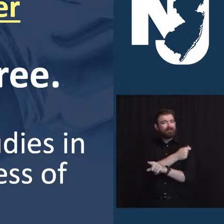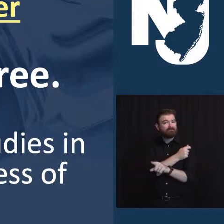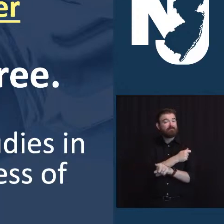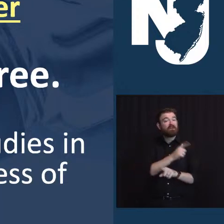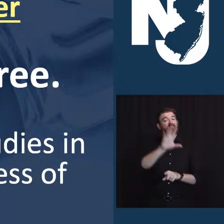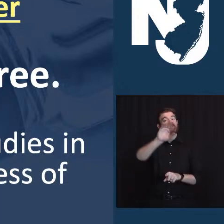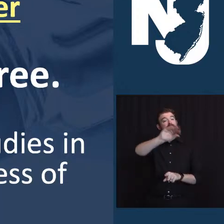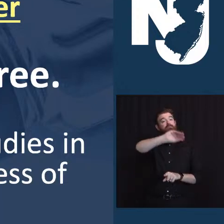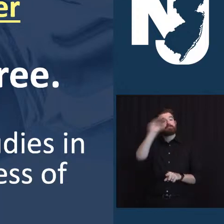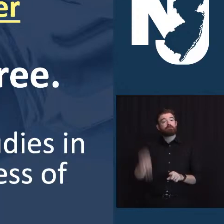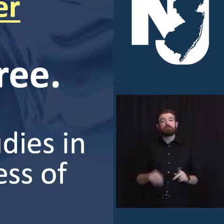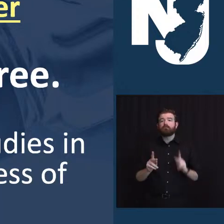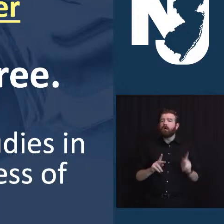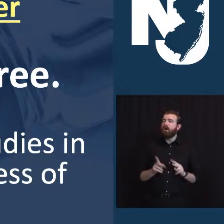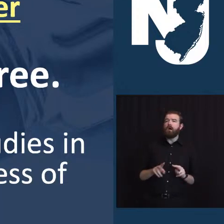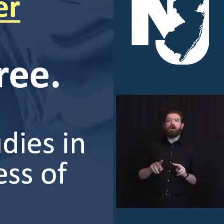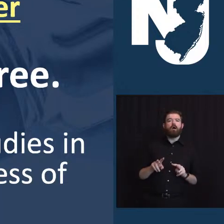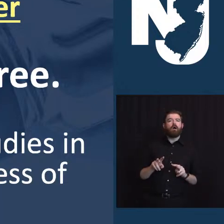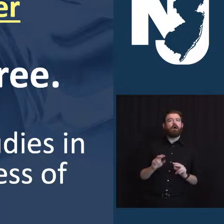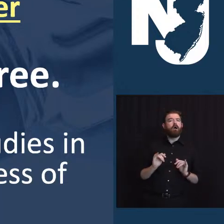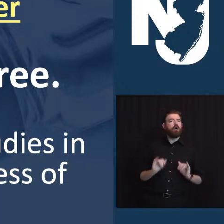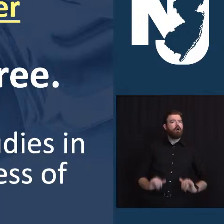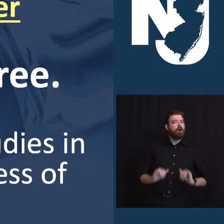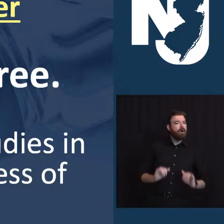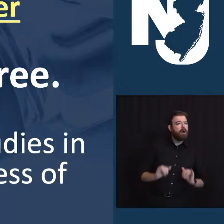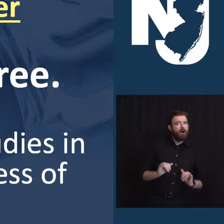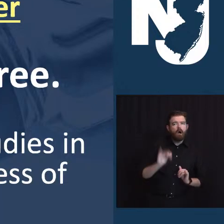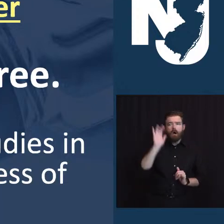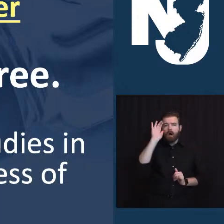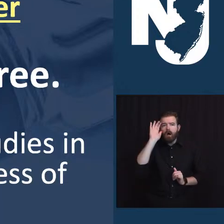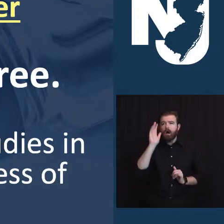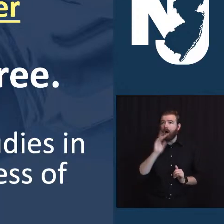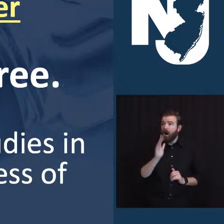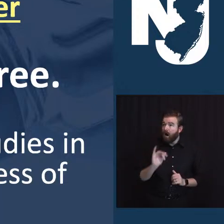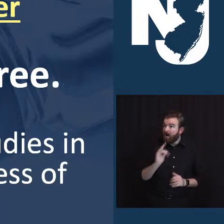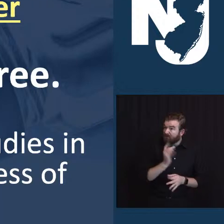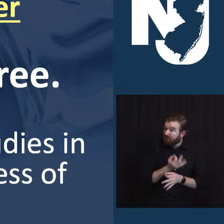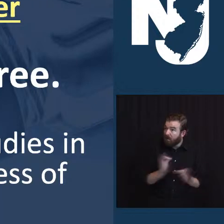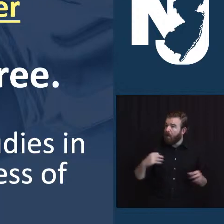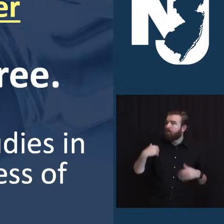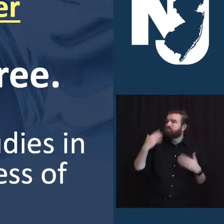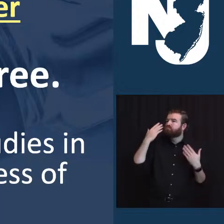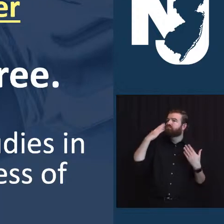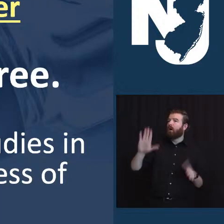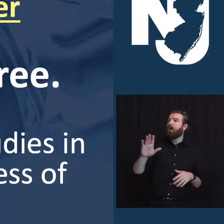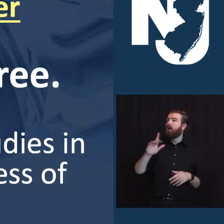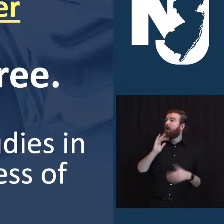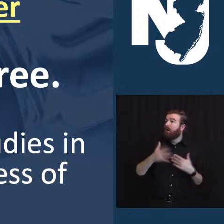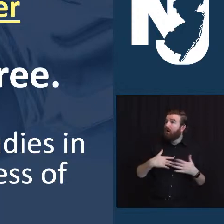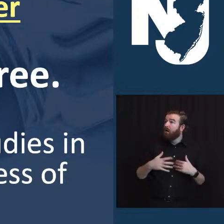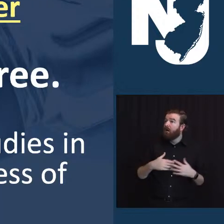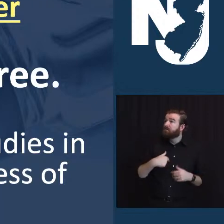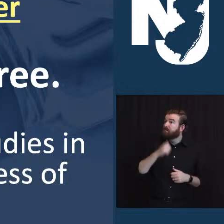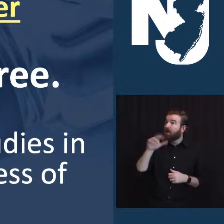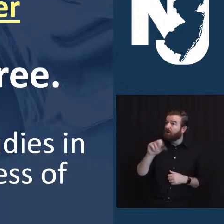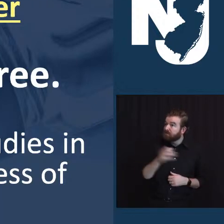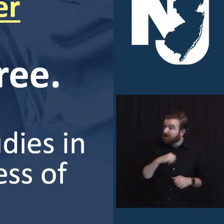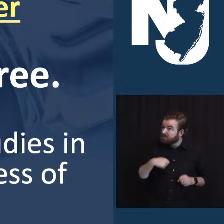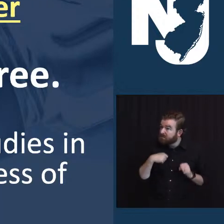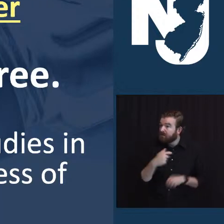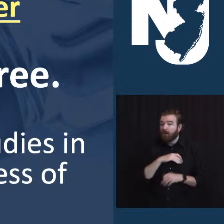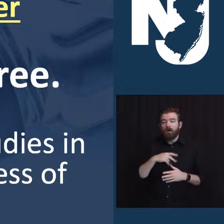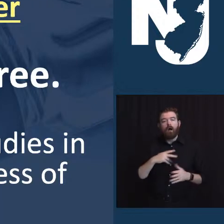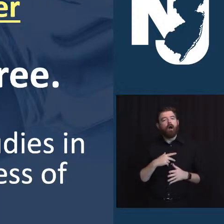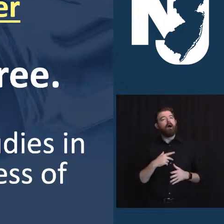near, didn't know my status had nothing to do with it. To me, that's a good sign. And the numbers, again, continue to go up. So it'll be